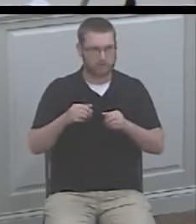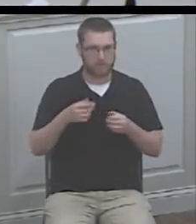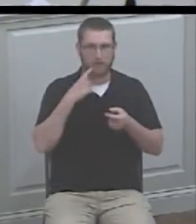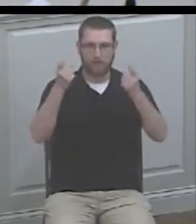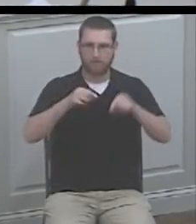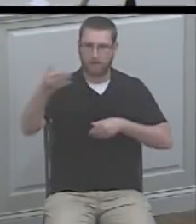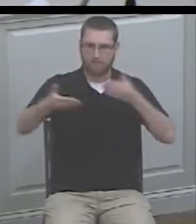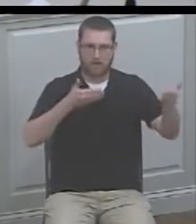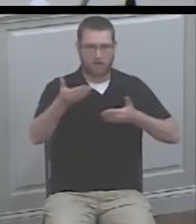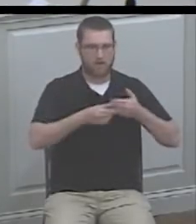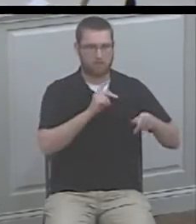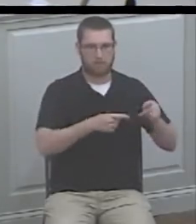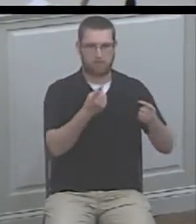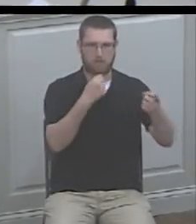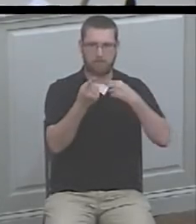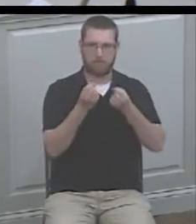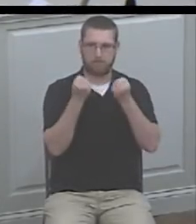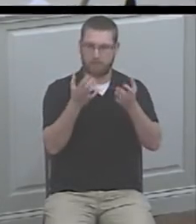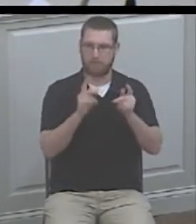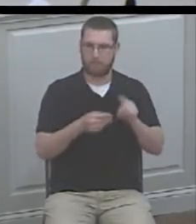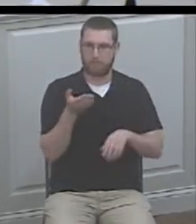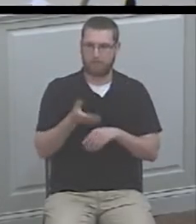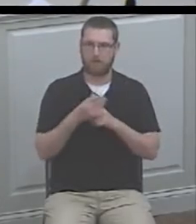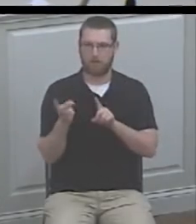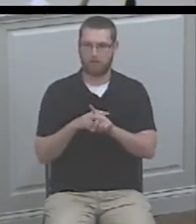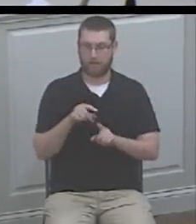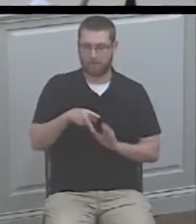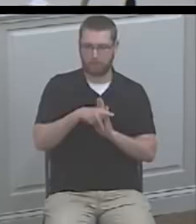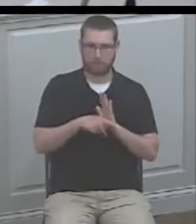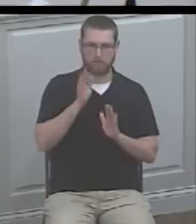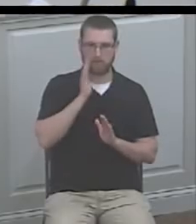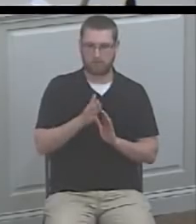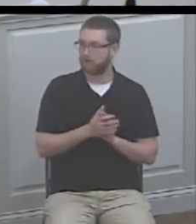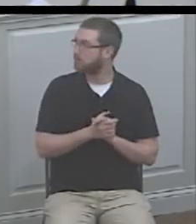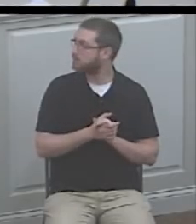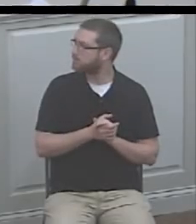inviting guests of, you know, a sizable amount, then this policy would apply.